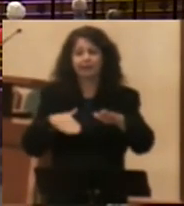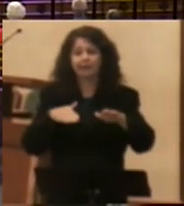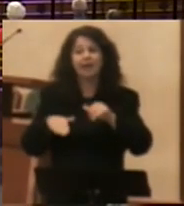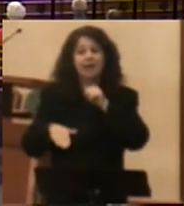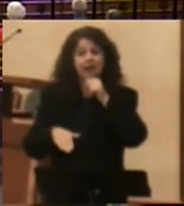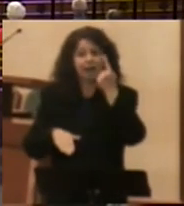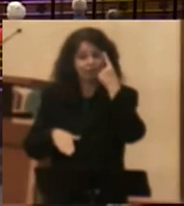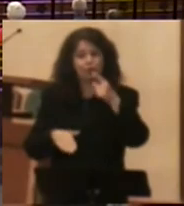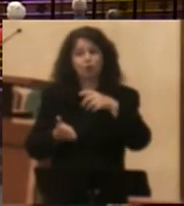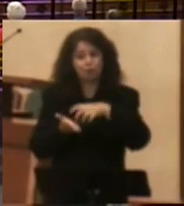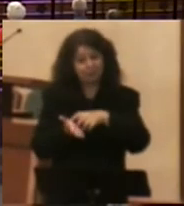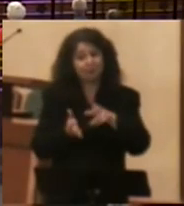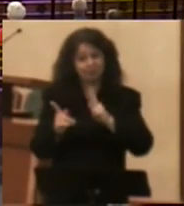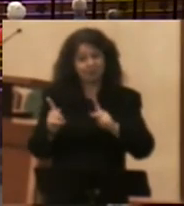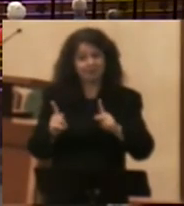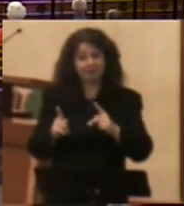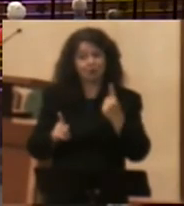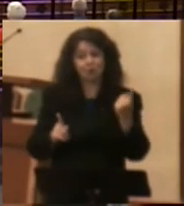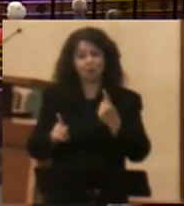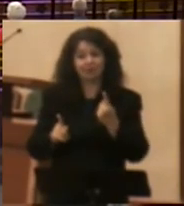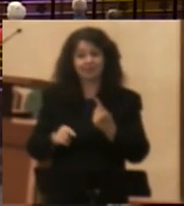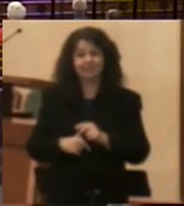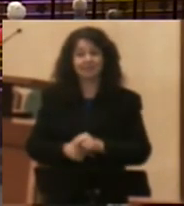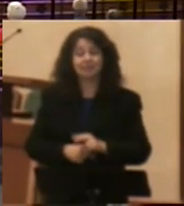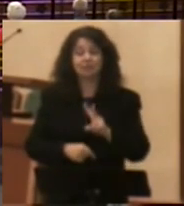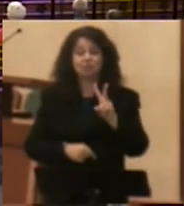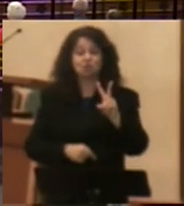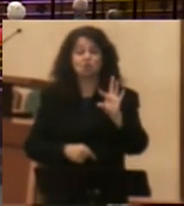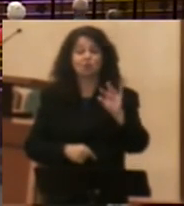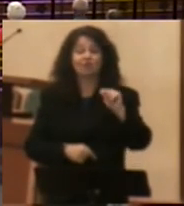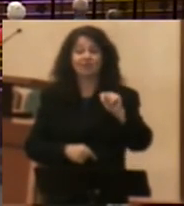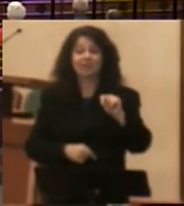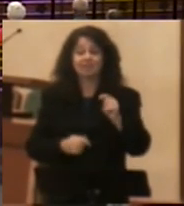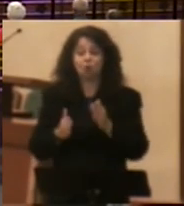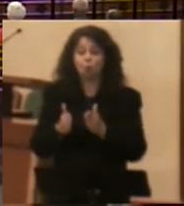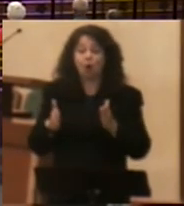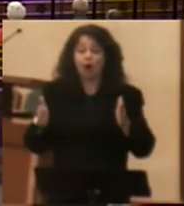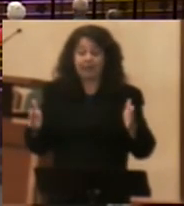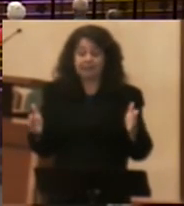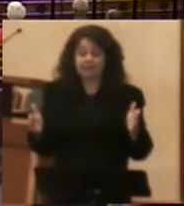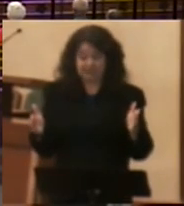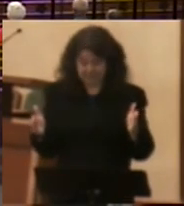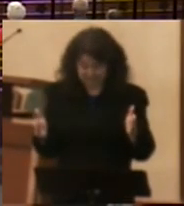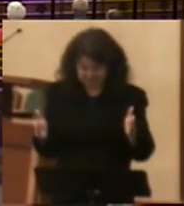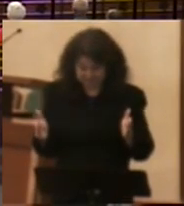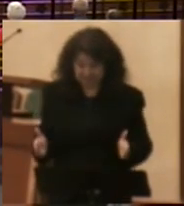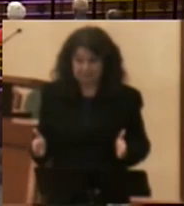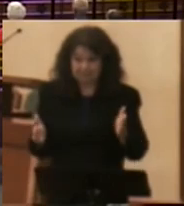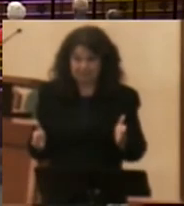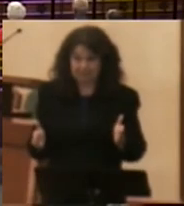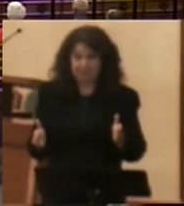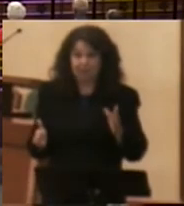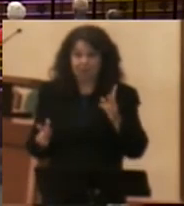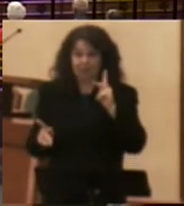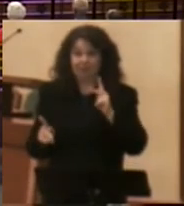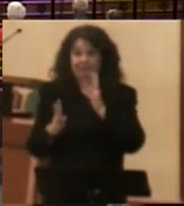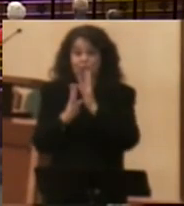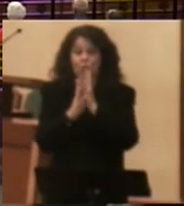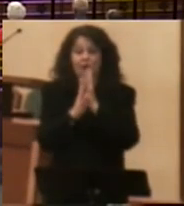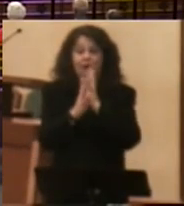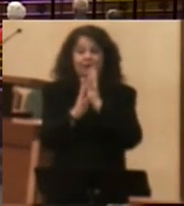the faint of heart. It is only 2 feet wide and lends itself to single file